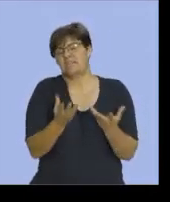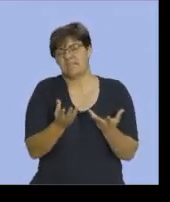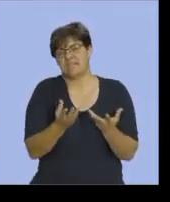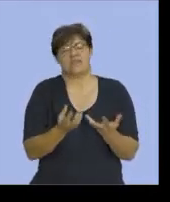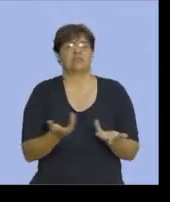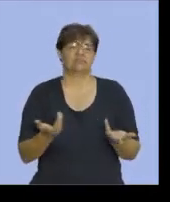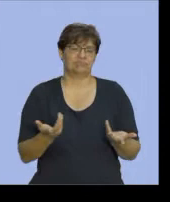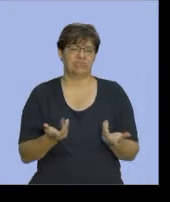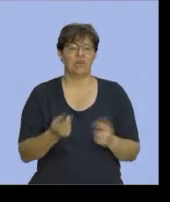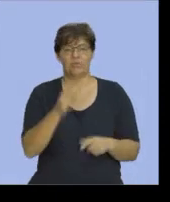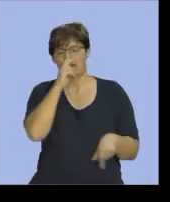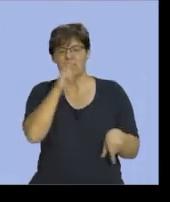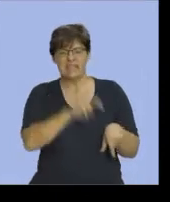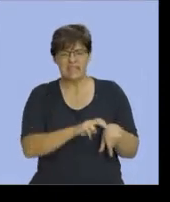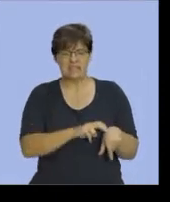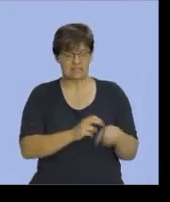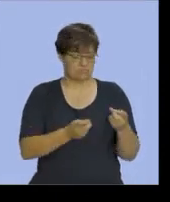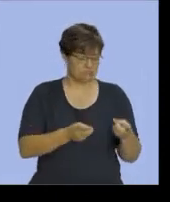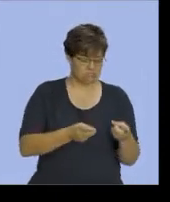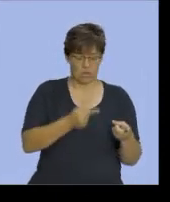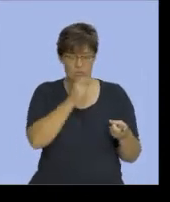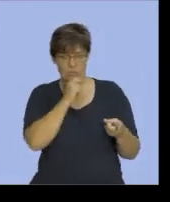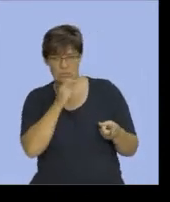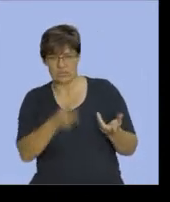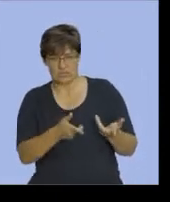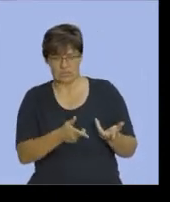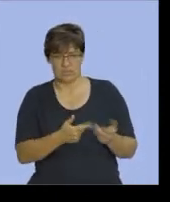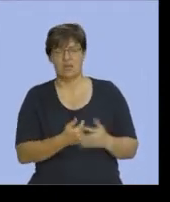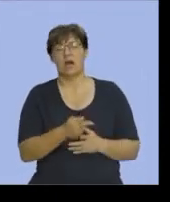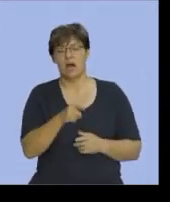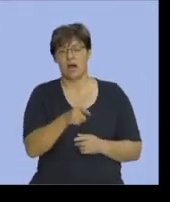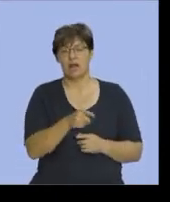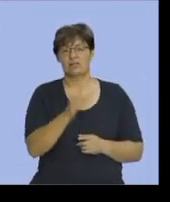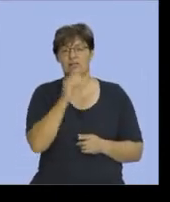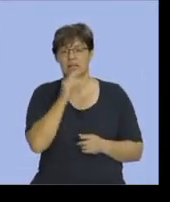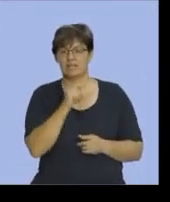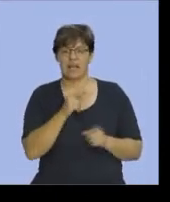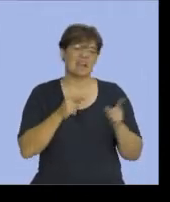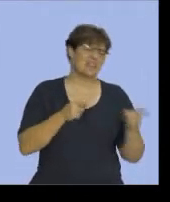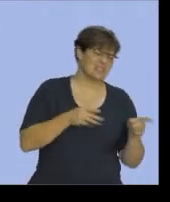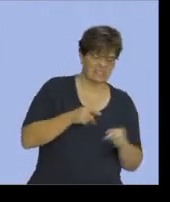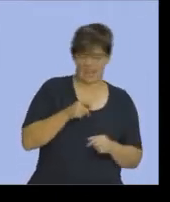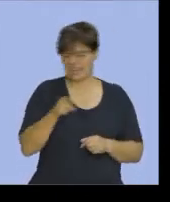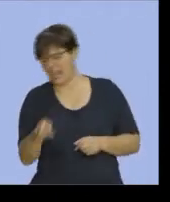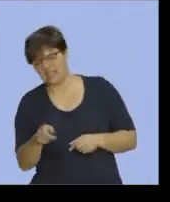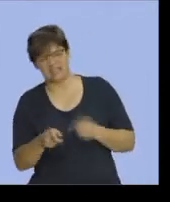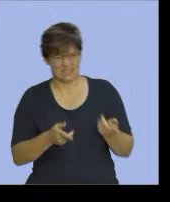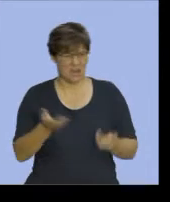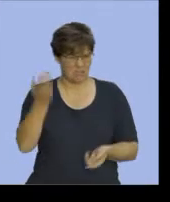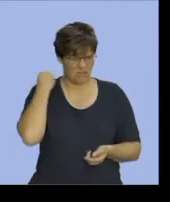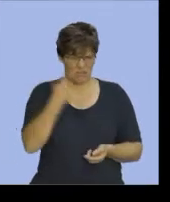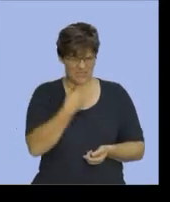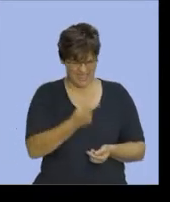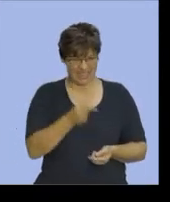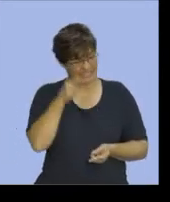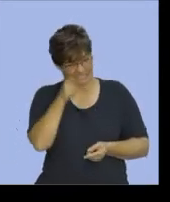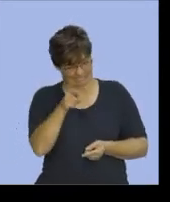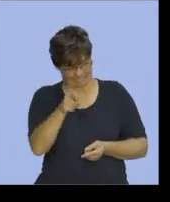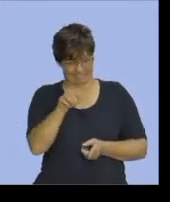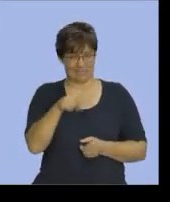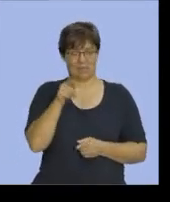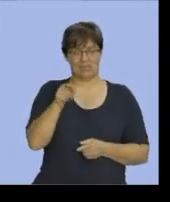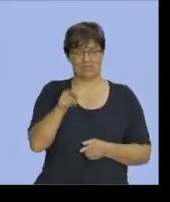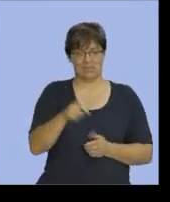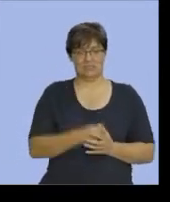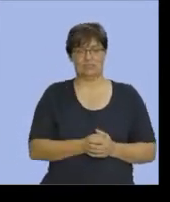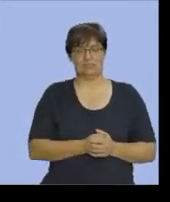there is something that you need to use, right? This is where I talk about that, this and that I was trying to mention